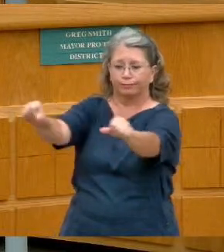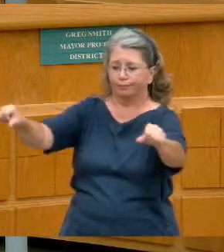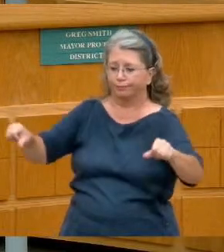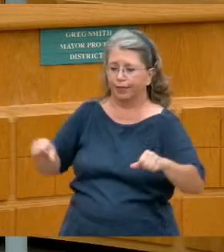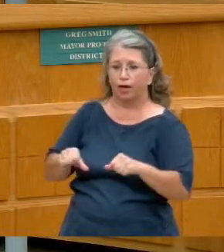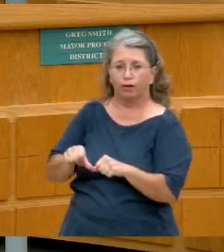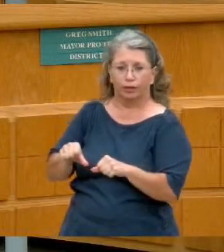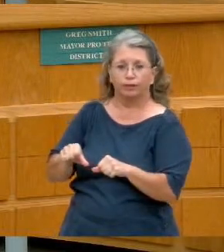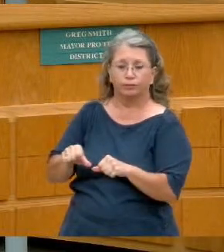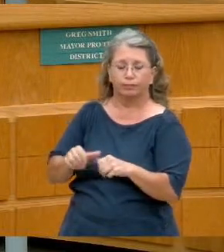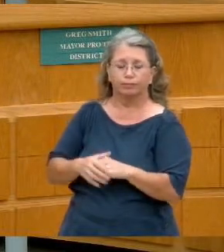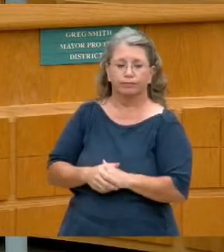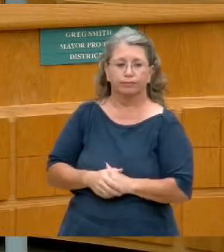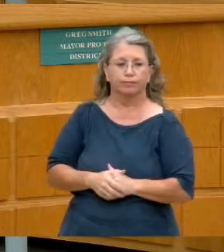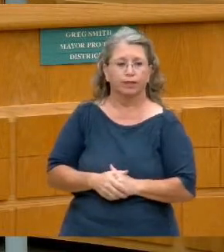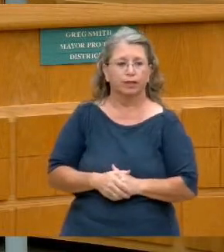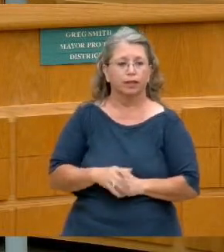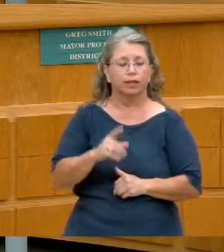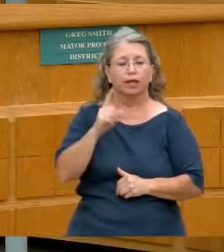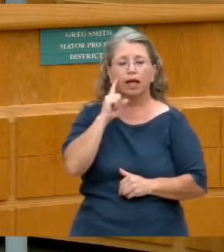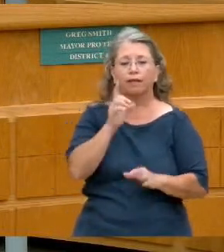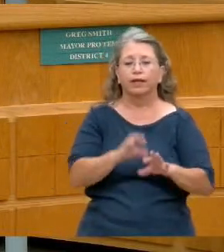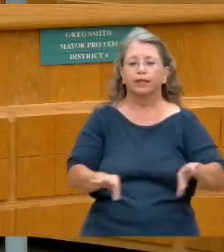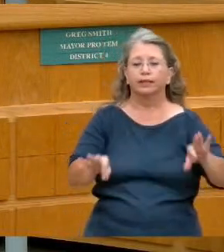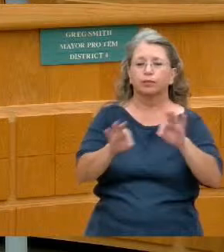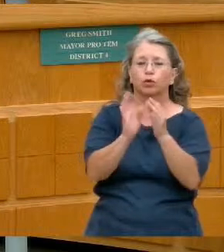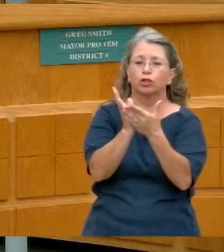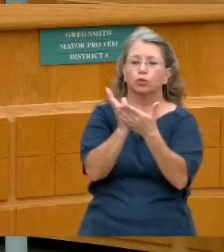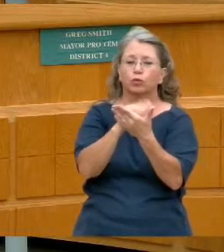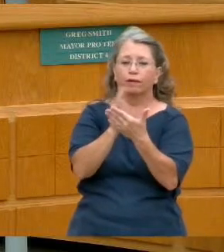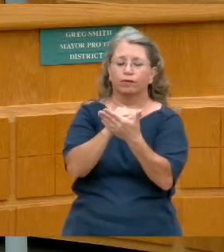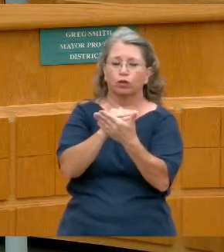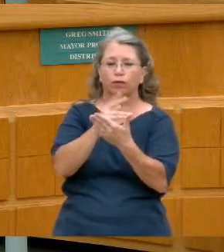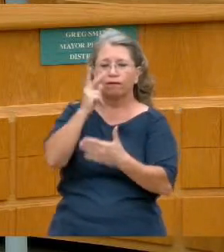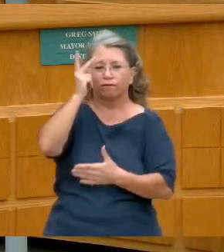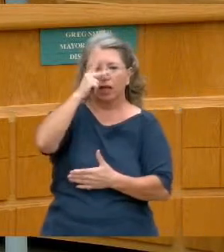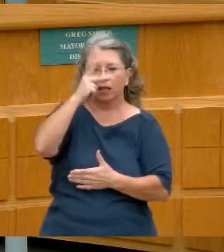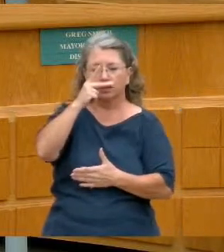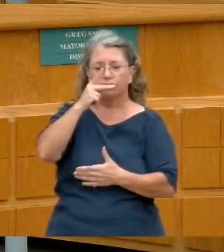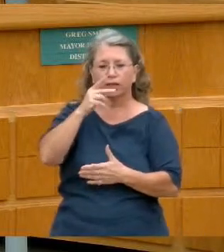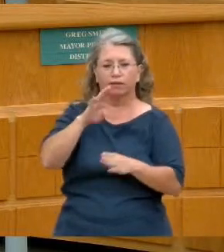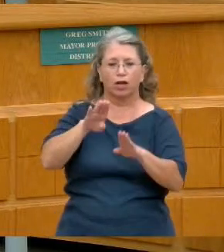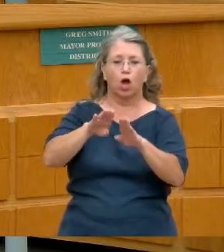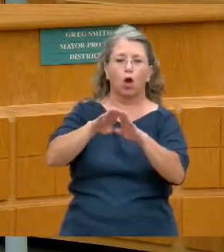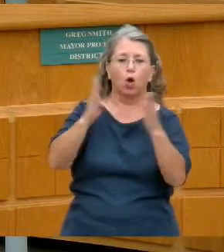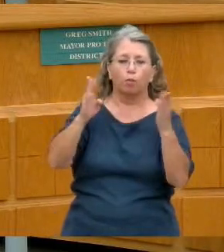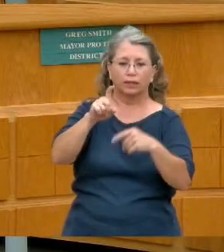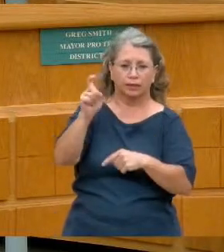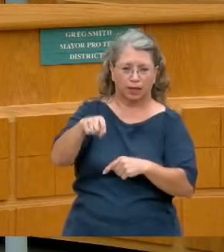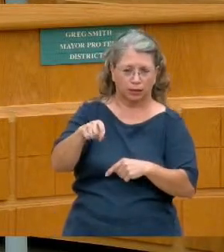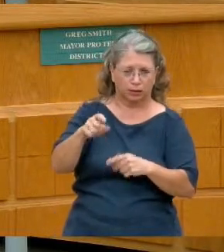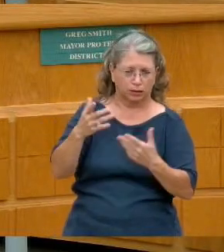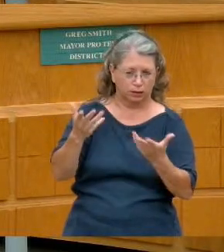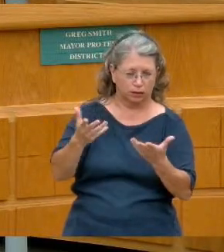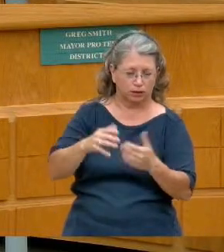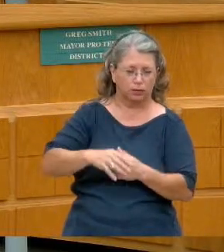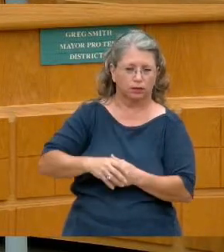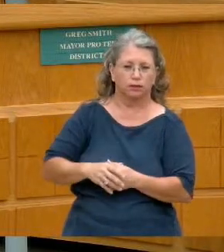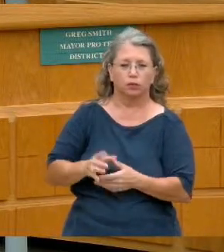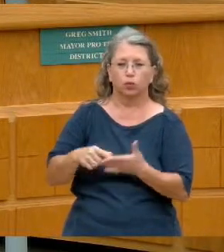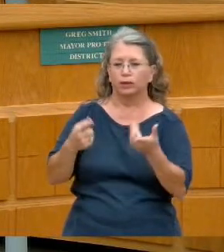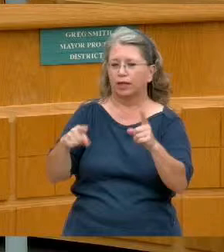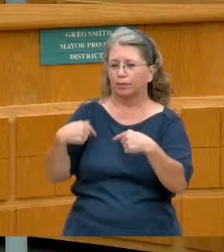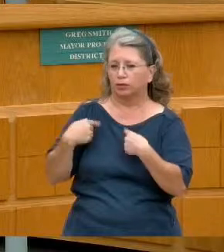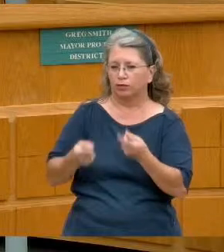So I think it's important to also review the philosophy of Open Texas and what's happened thus far. So back in